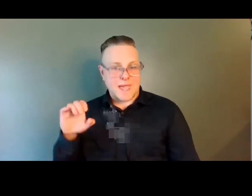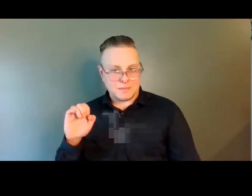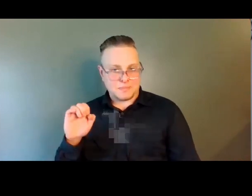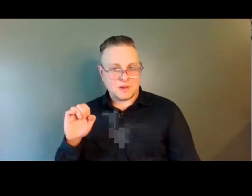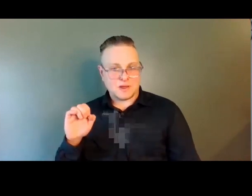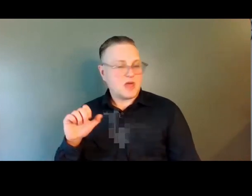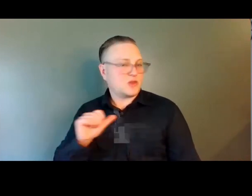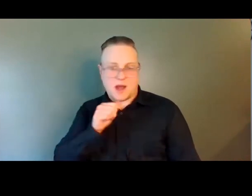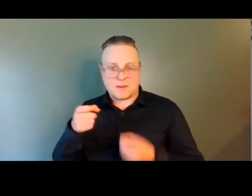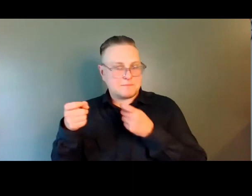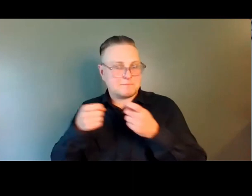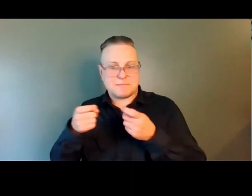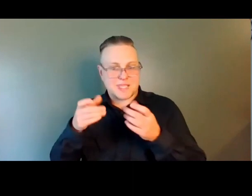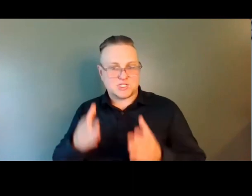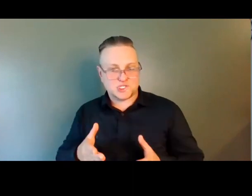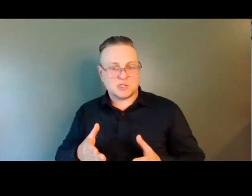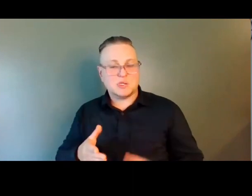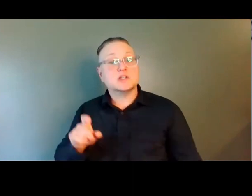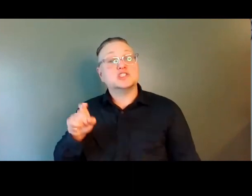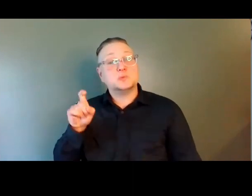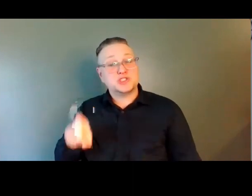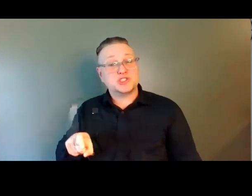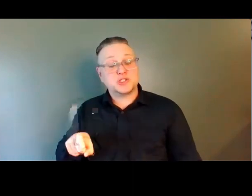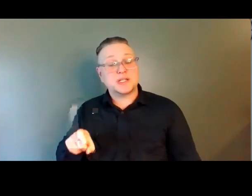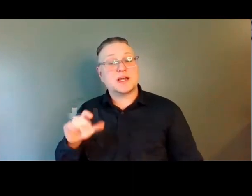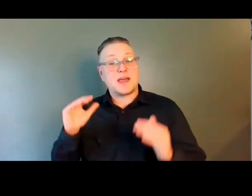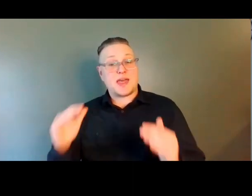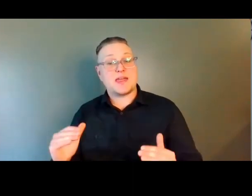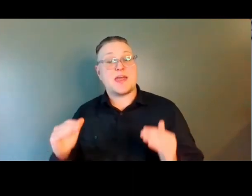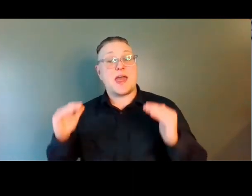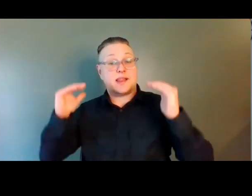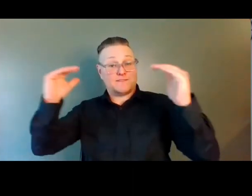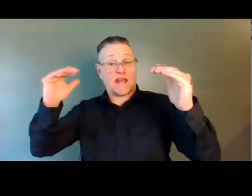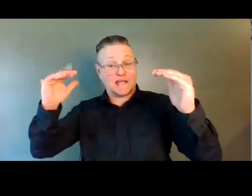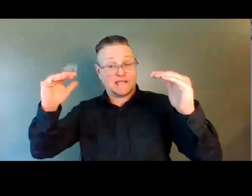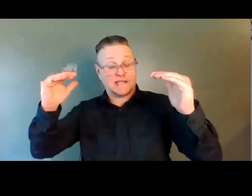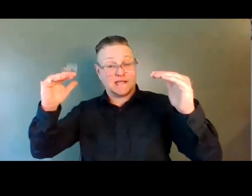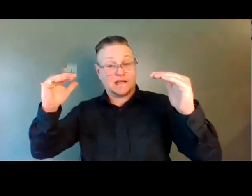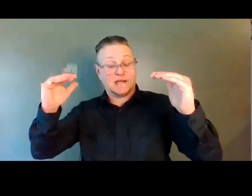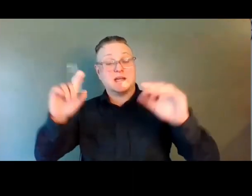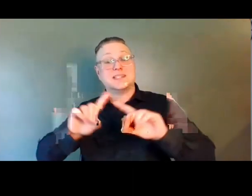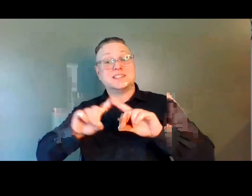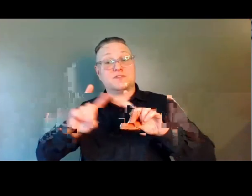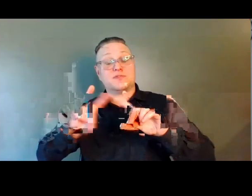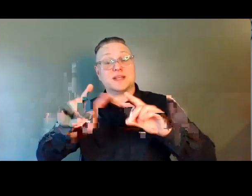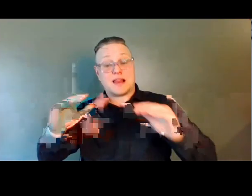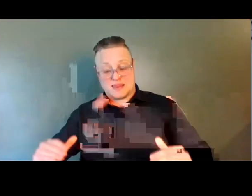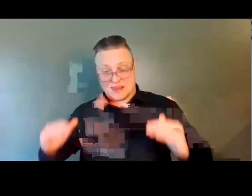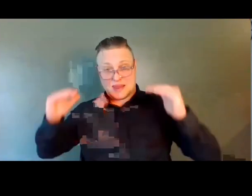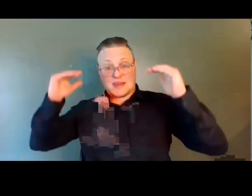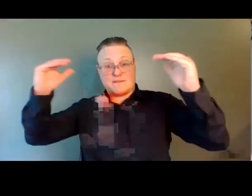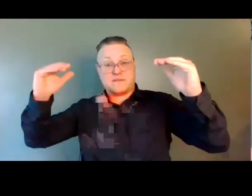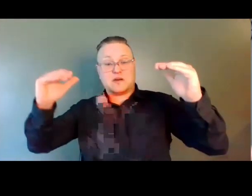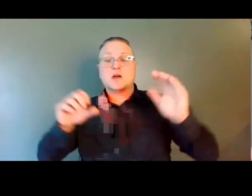most of them. So elevating that position, I think really needs to happen at this state, because they're